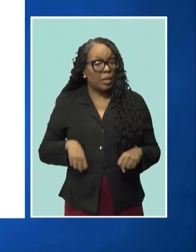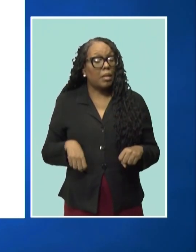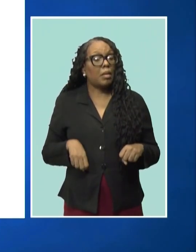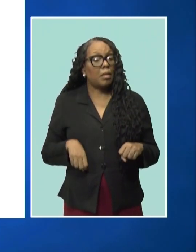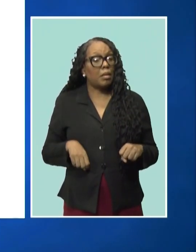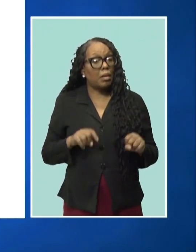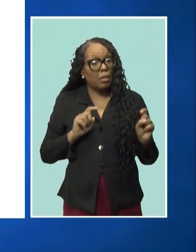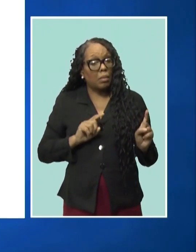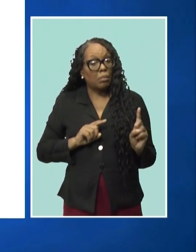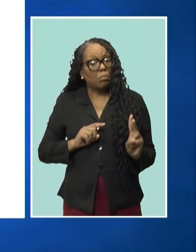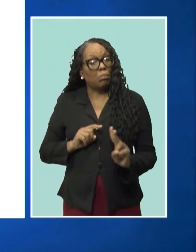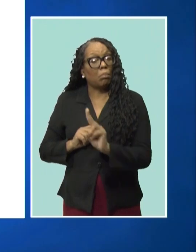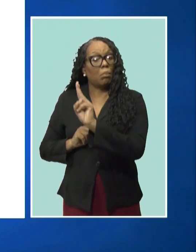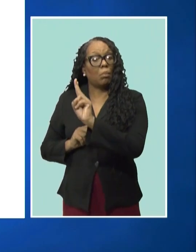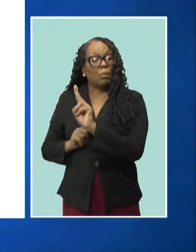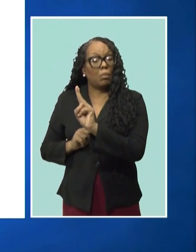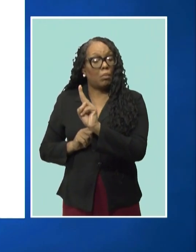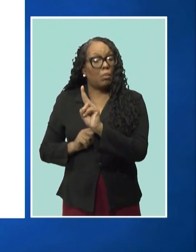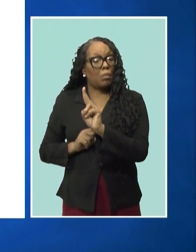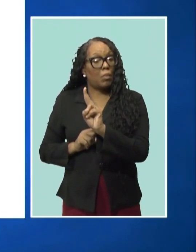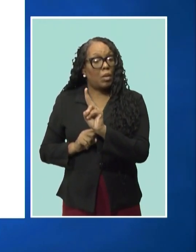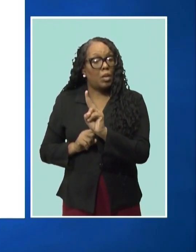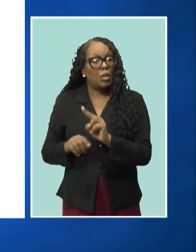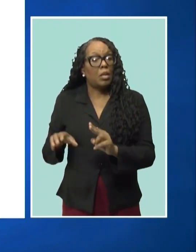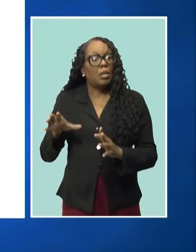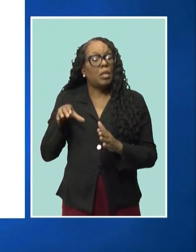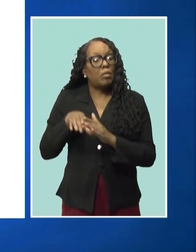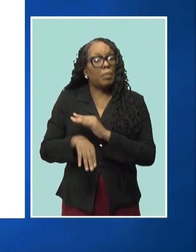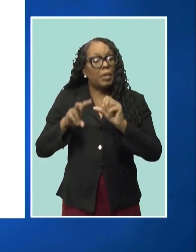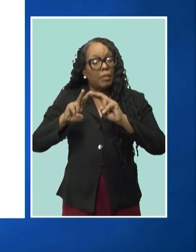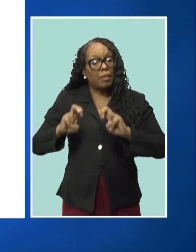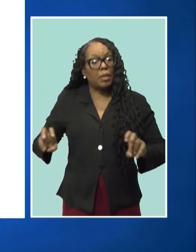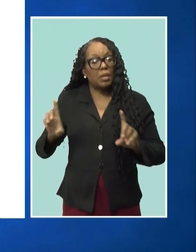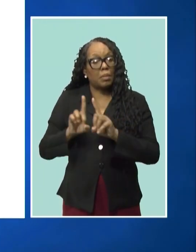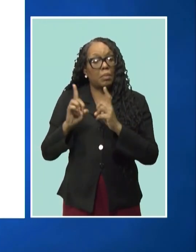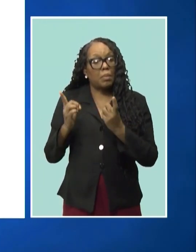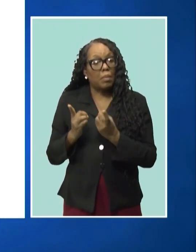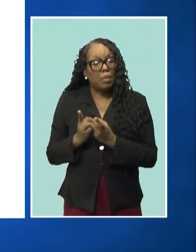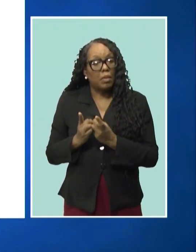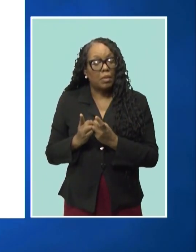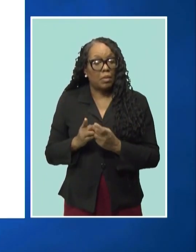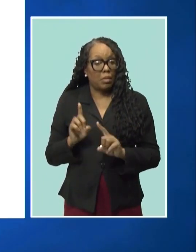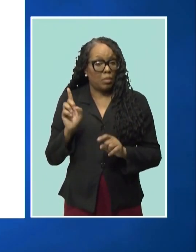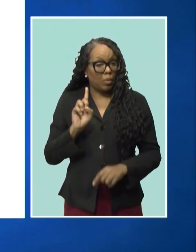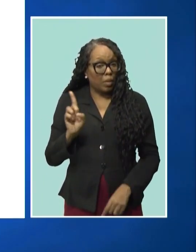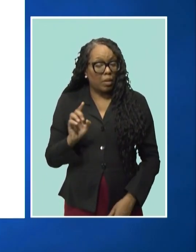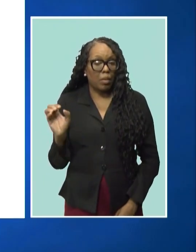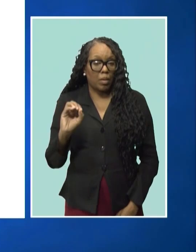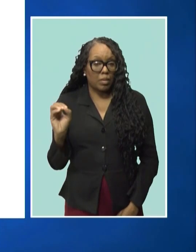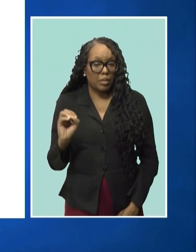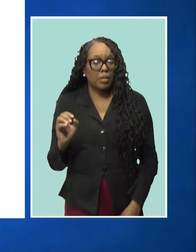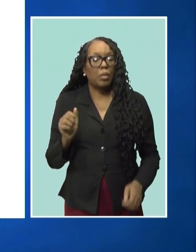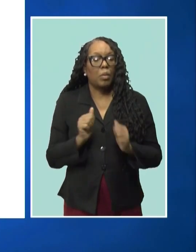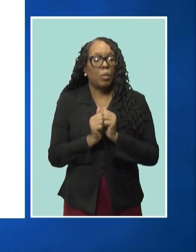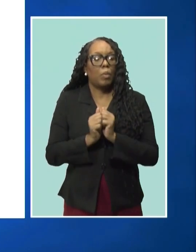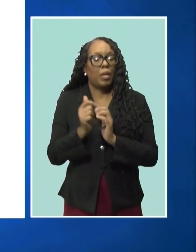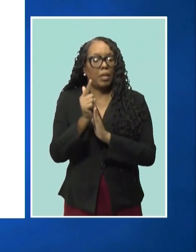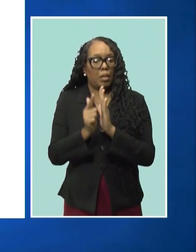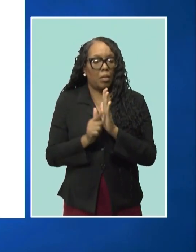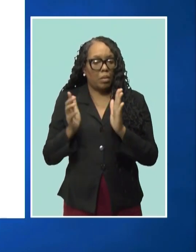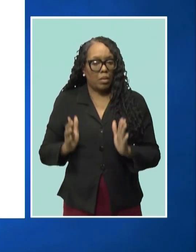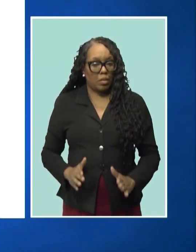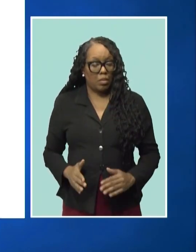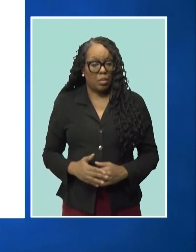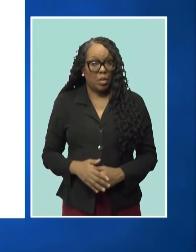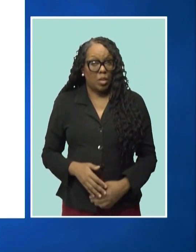Criminal Investigations Department at the Oistins Police Station, accompanied by an attorney at law. Anyone who may know the whereabouts